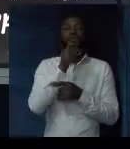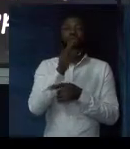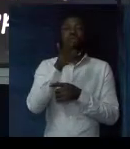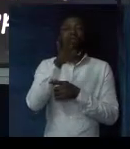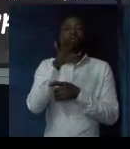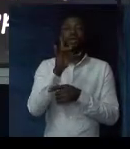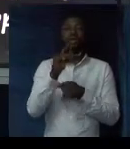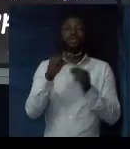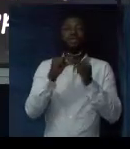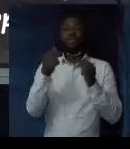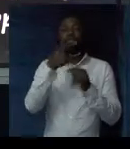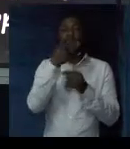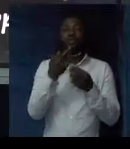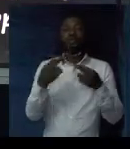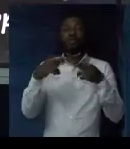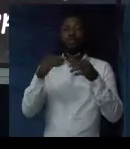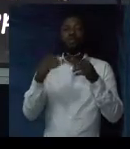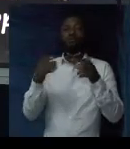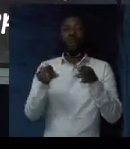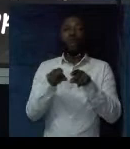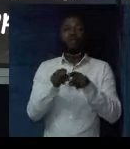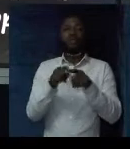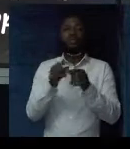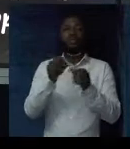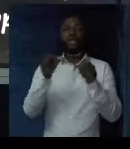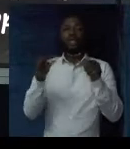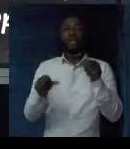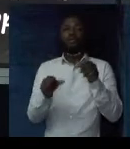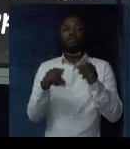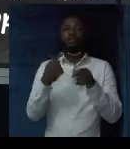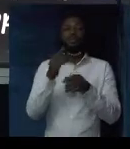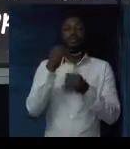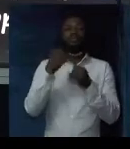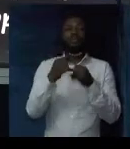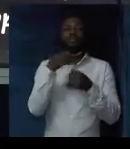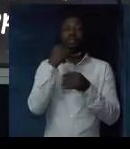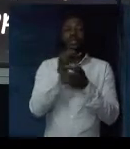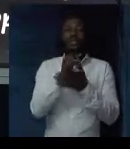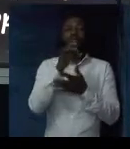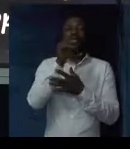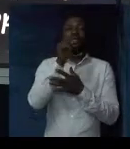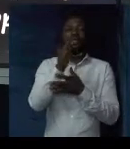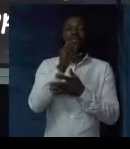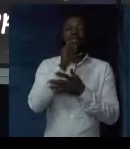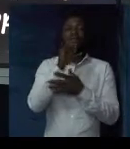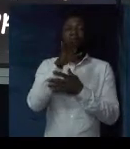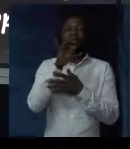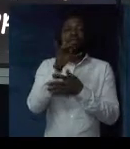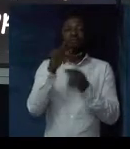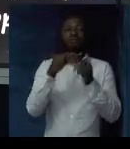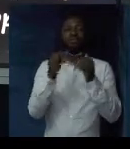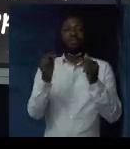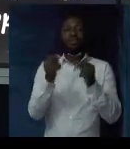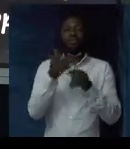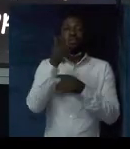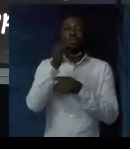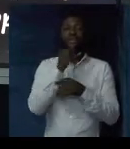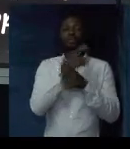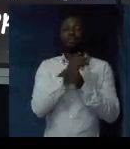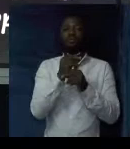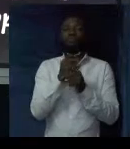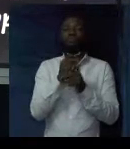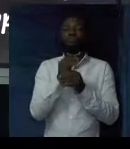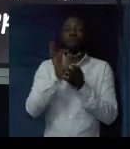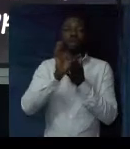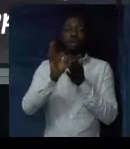A is 58 degrees because they are corresponding angles. And the last one says A is 58 degrees because they are vertically opposite angles. Obviously, there